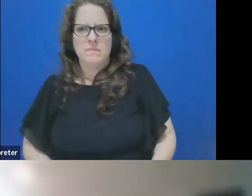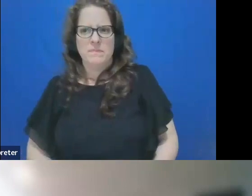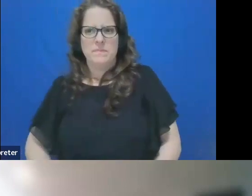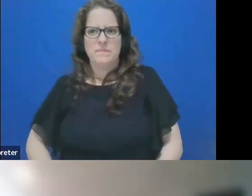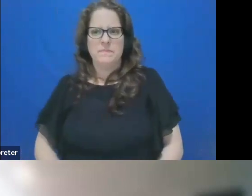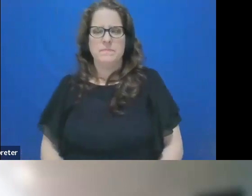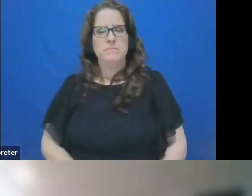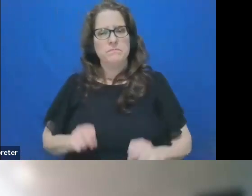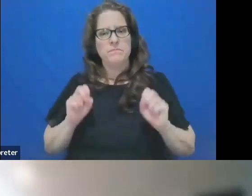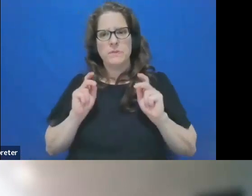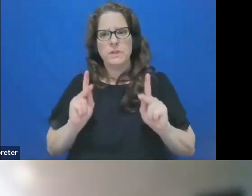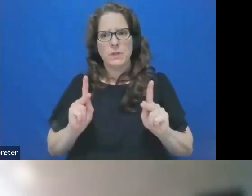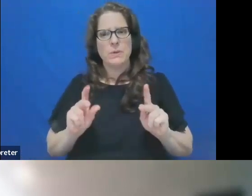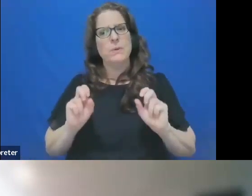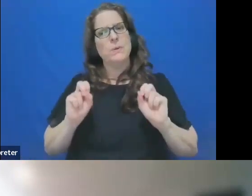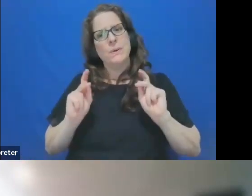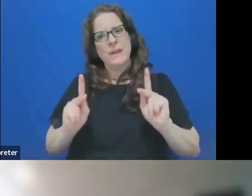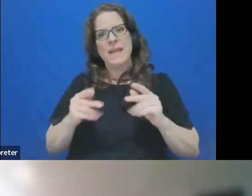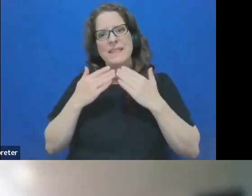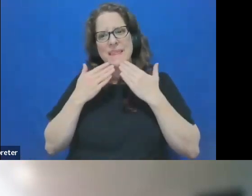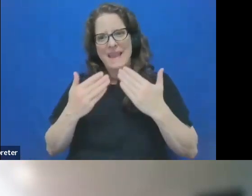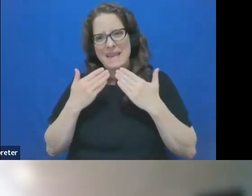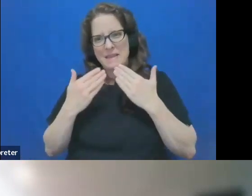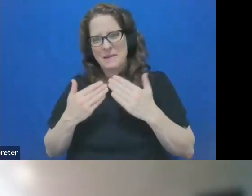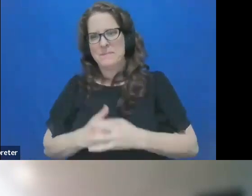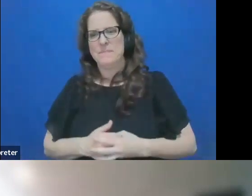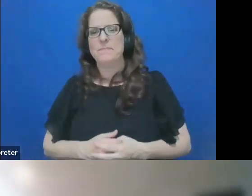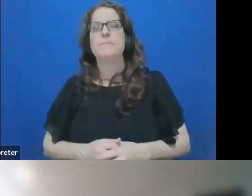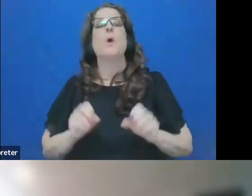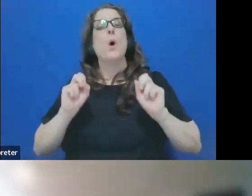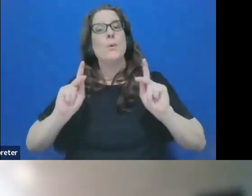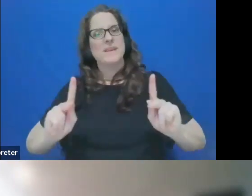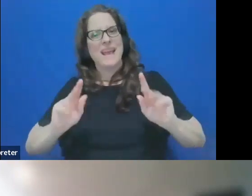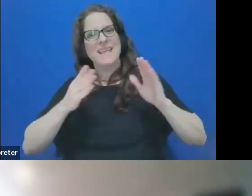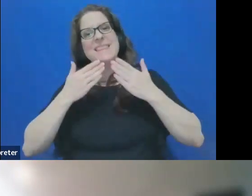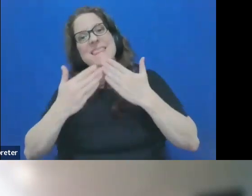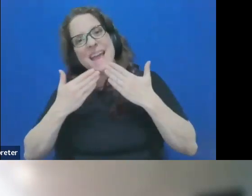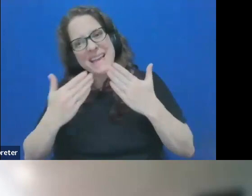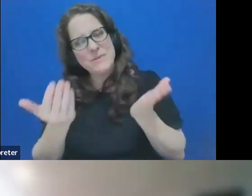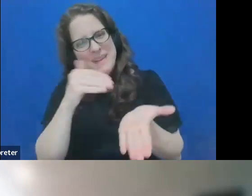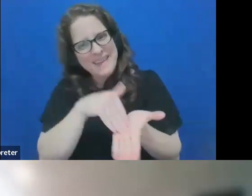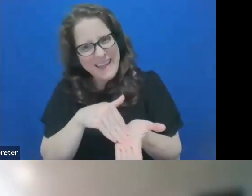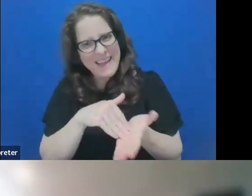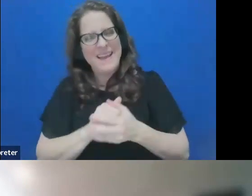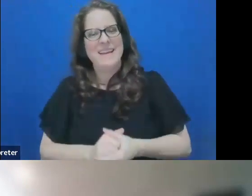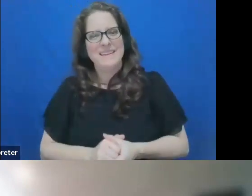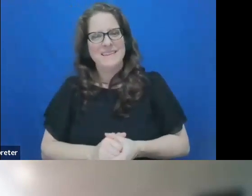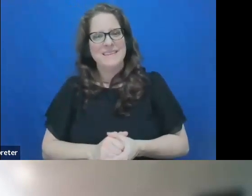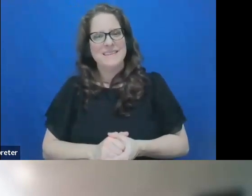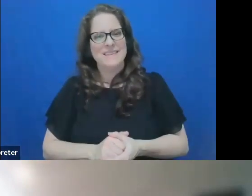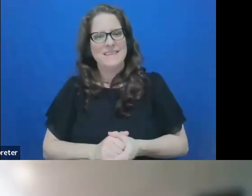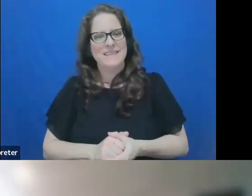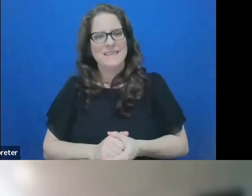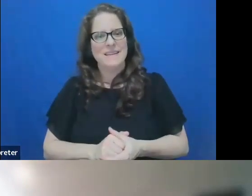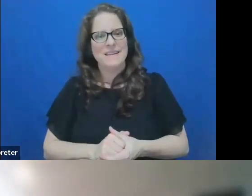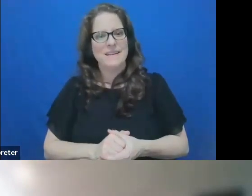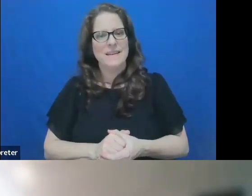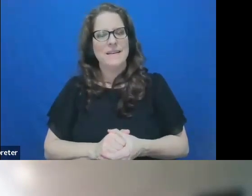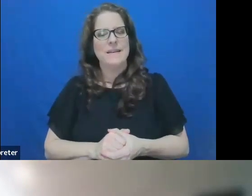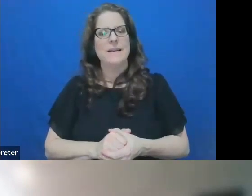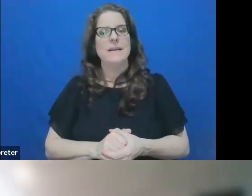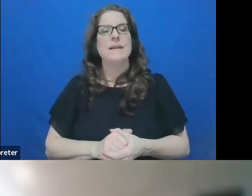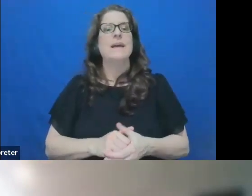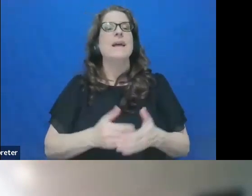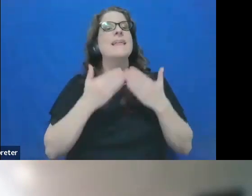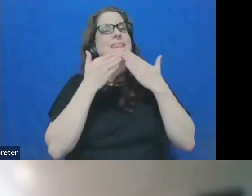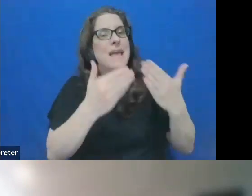All right. Well, thank you. Okay, great. Thanks. All right. So thanks again. All right. So thank you, Michelle